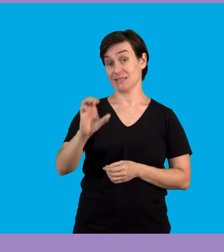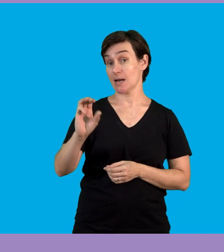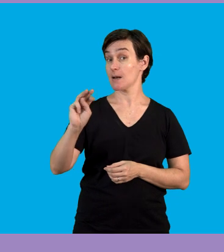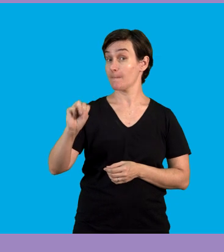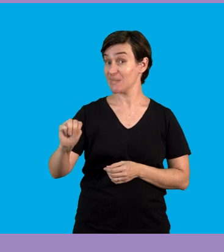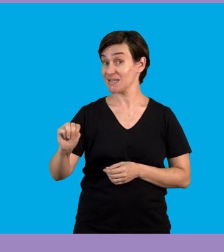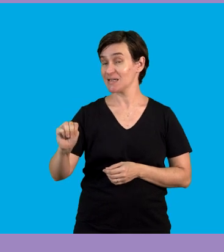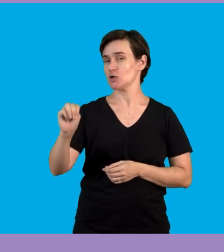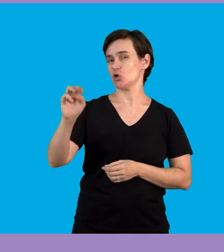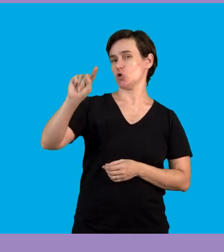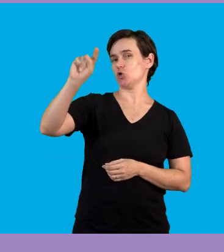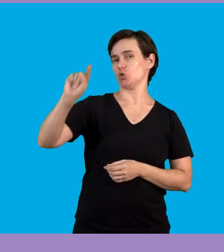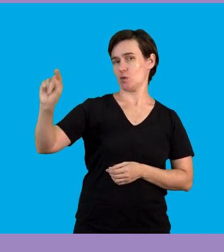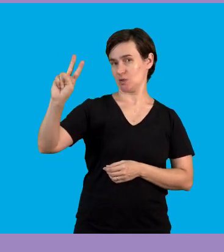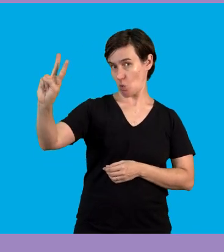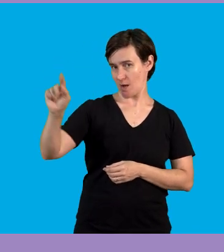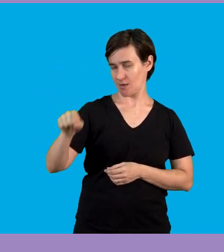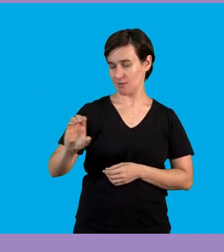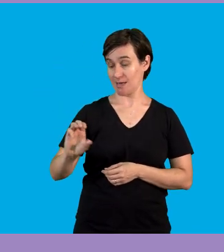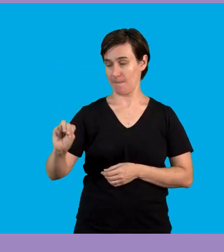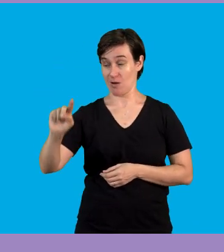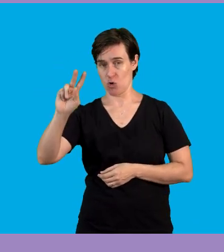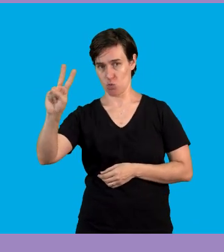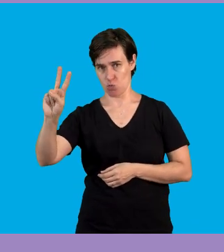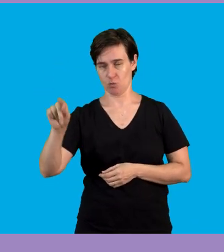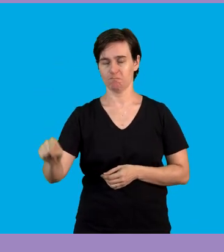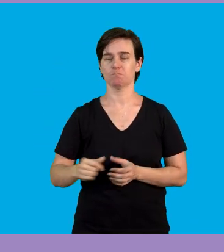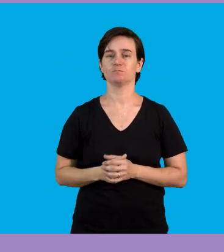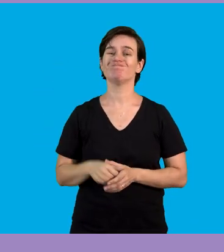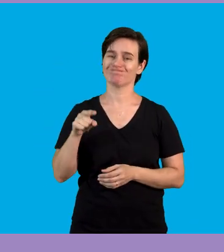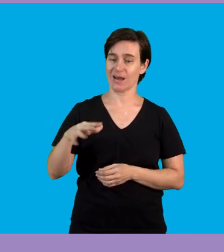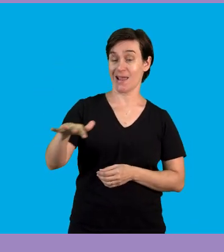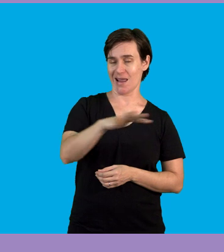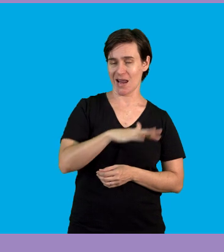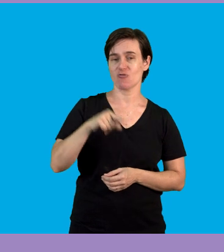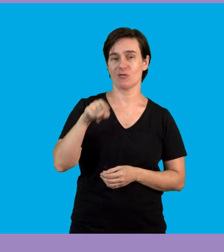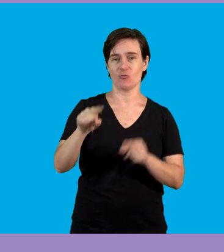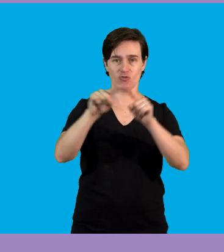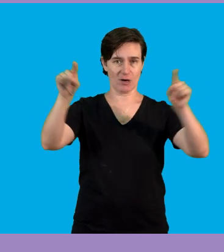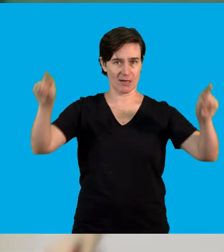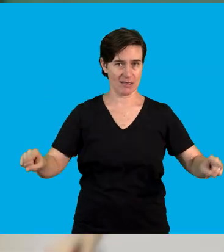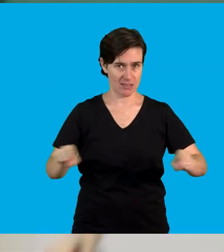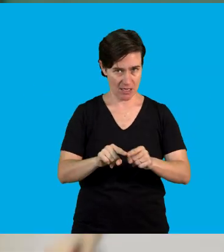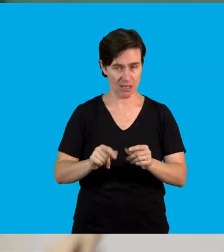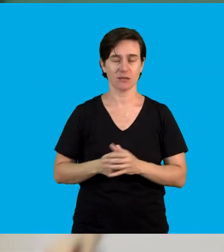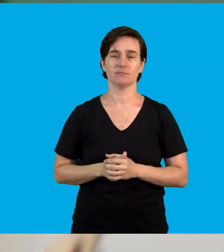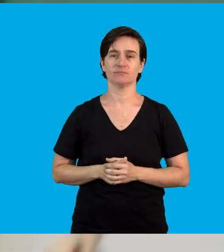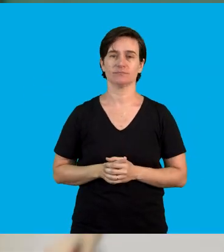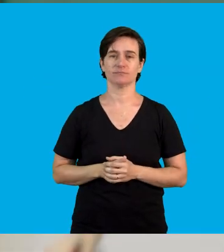250 centimeters squared. And that is the area of this rectangle.